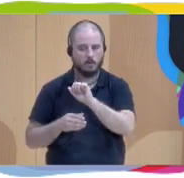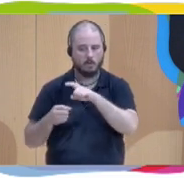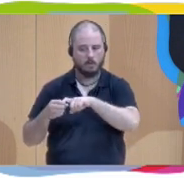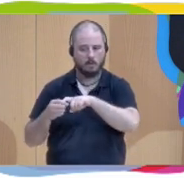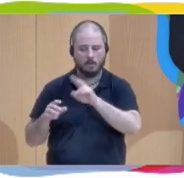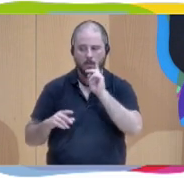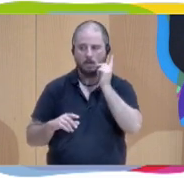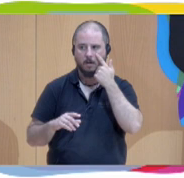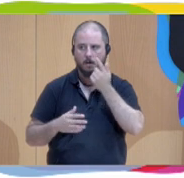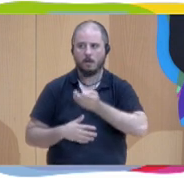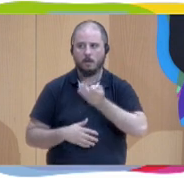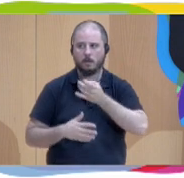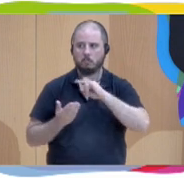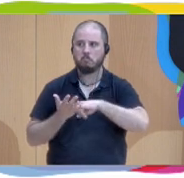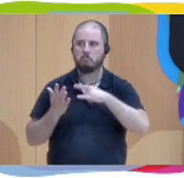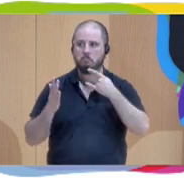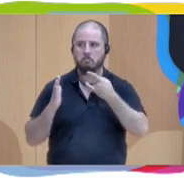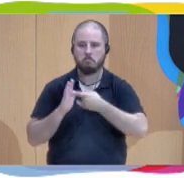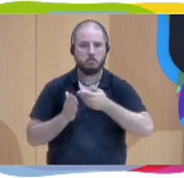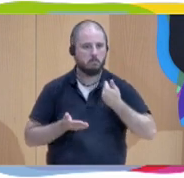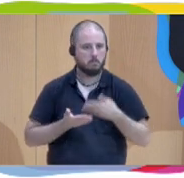useful with their target groups.